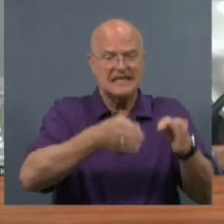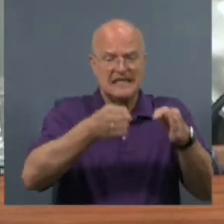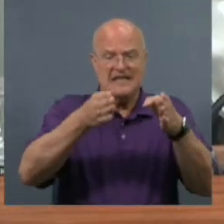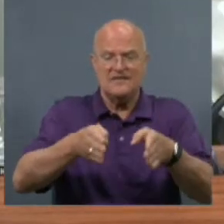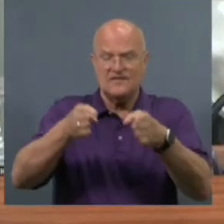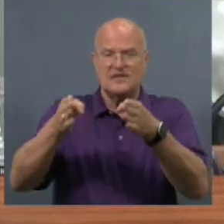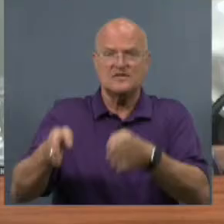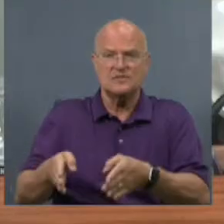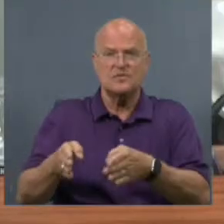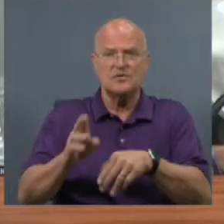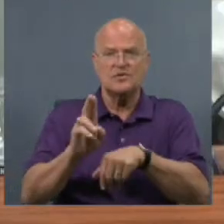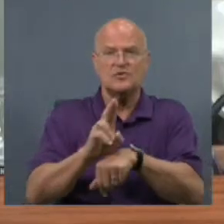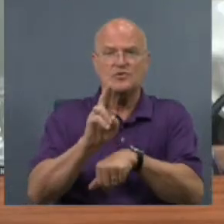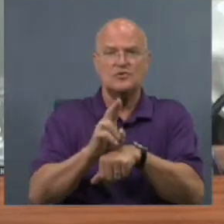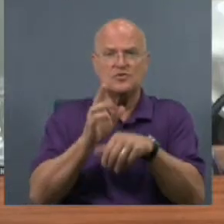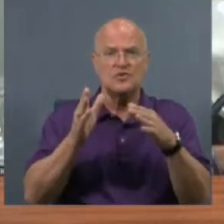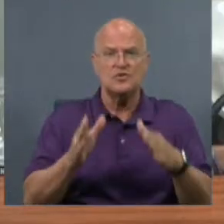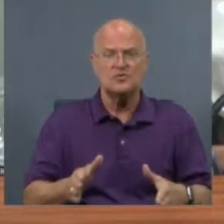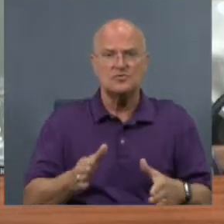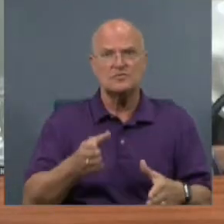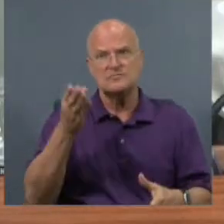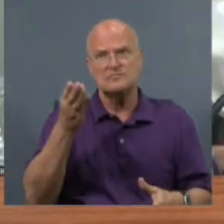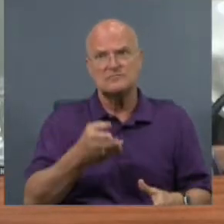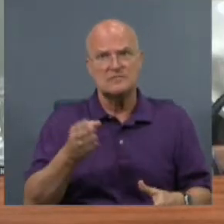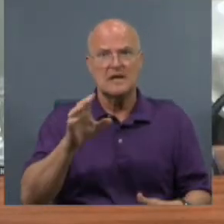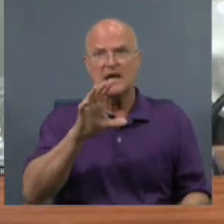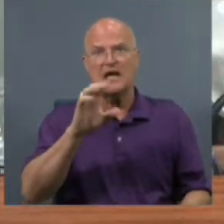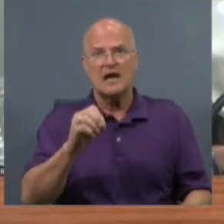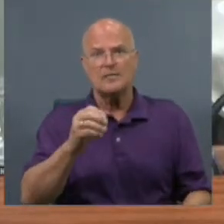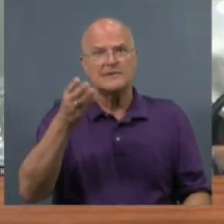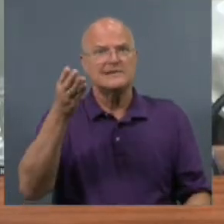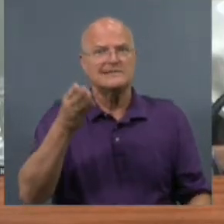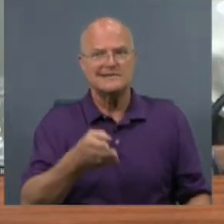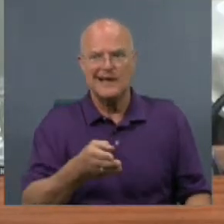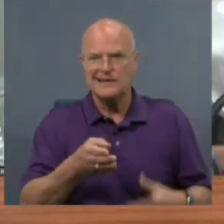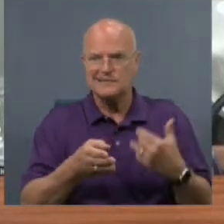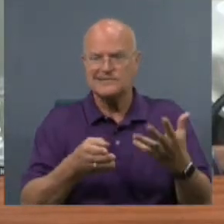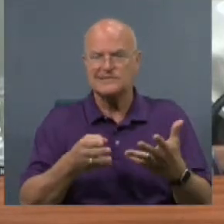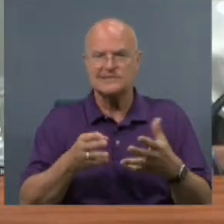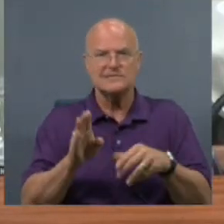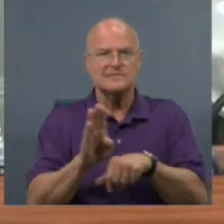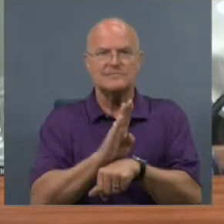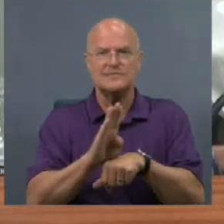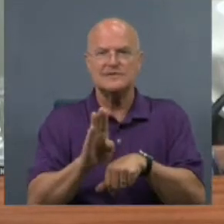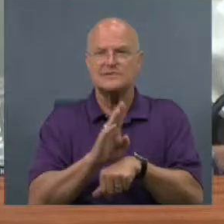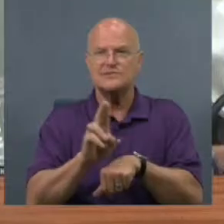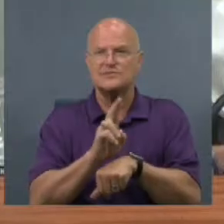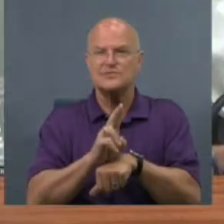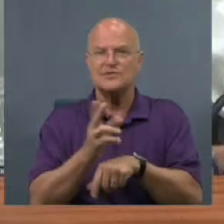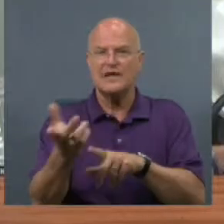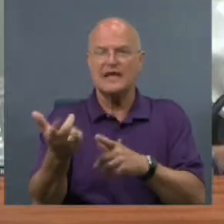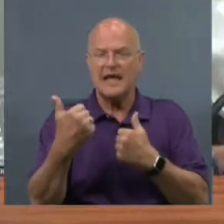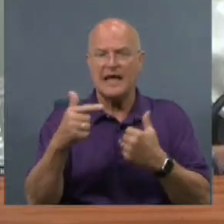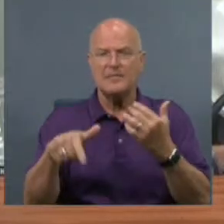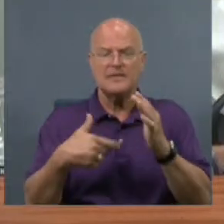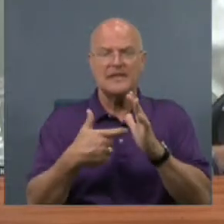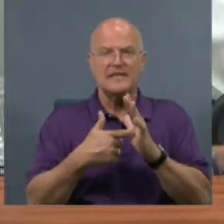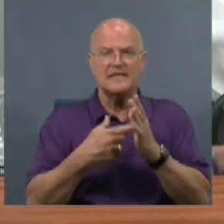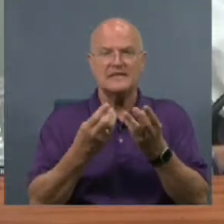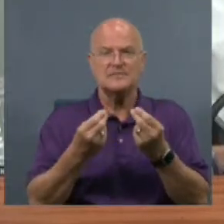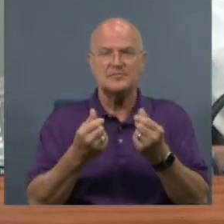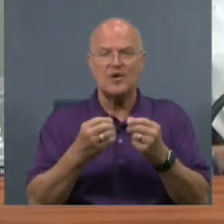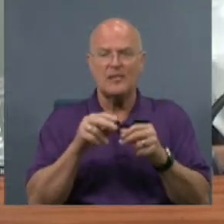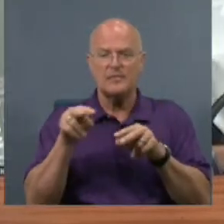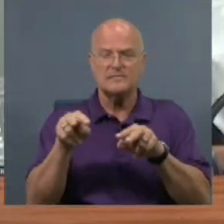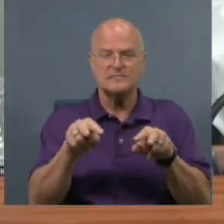individual user / company / industrial user that came to this